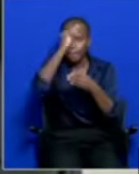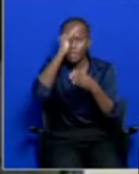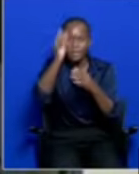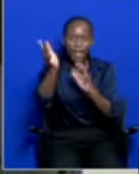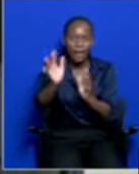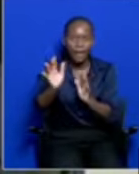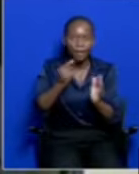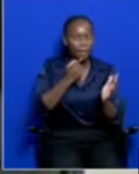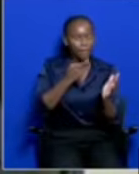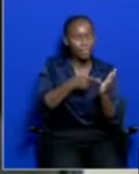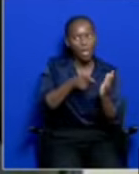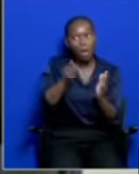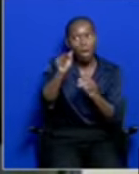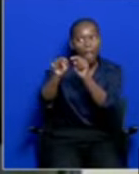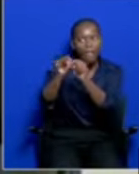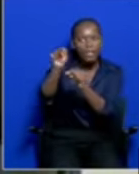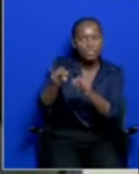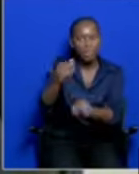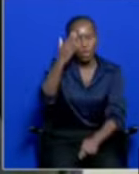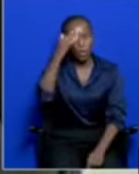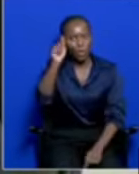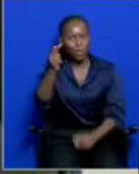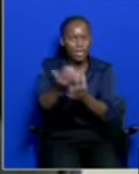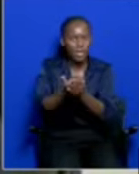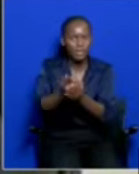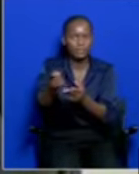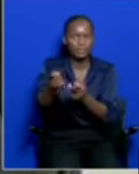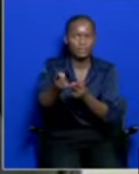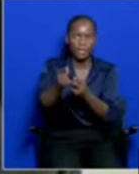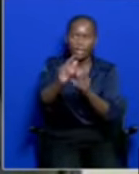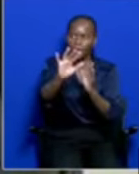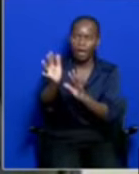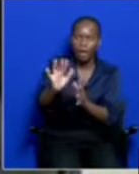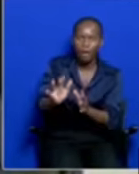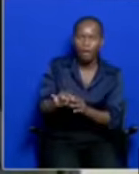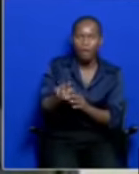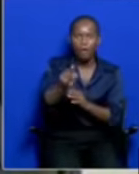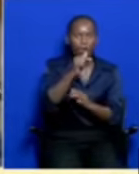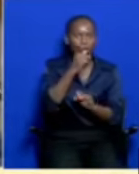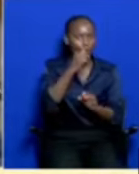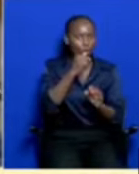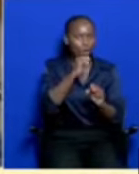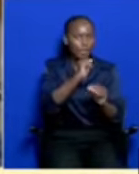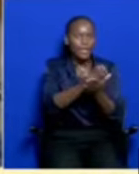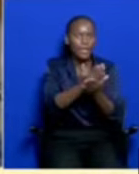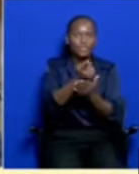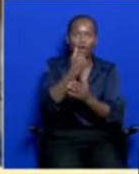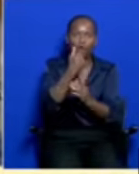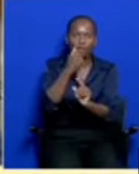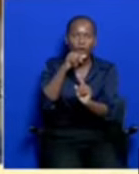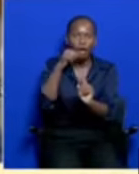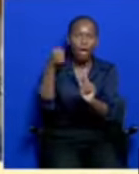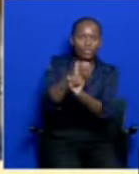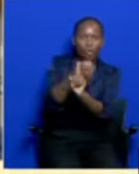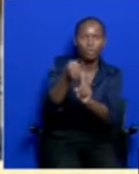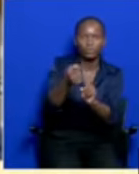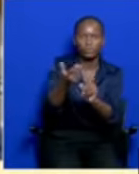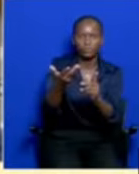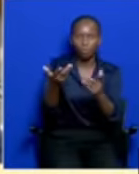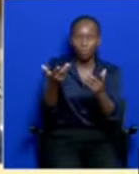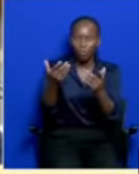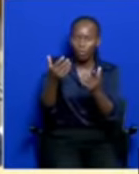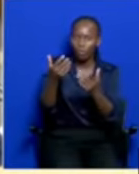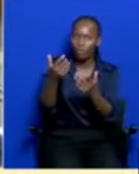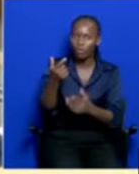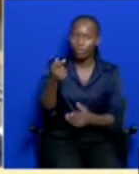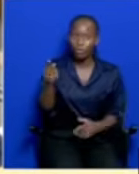have a case of assault or whatsoever. If he does something, they will say, we will expose